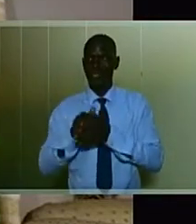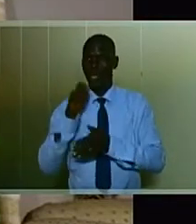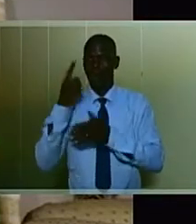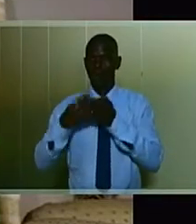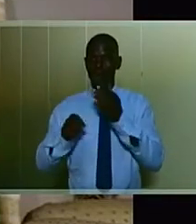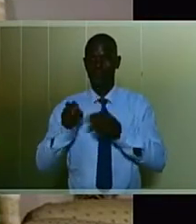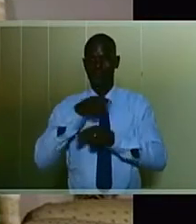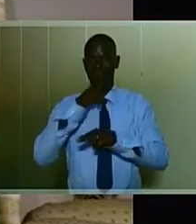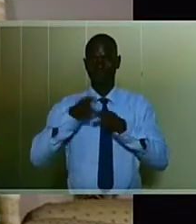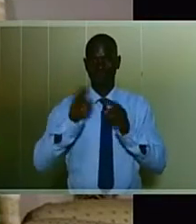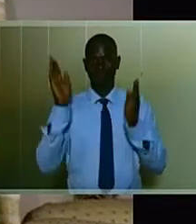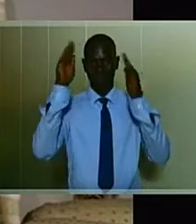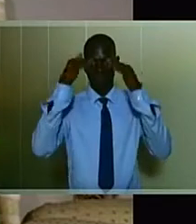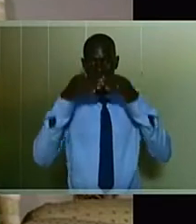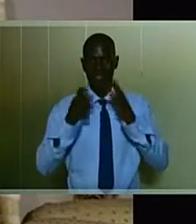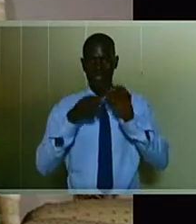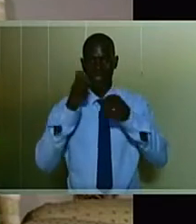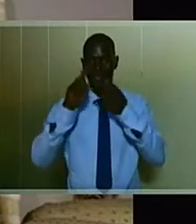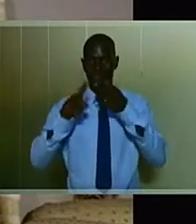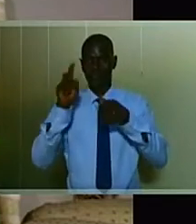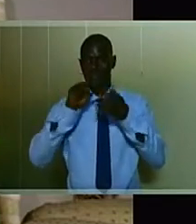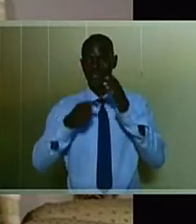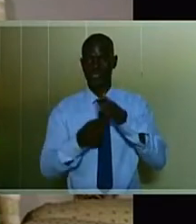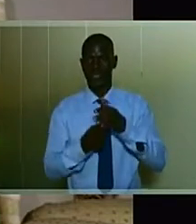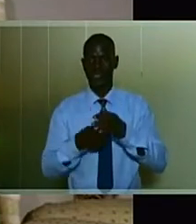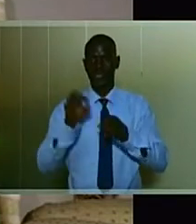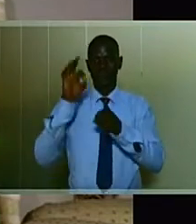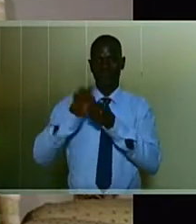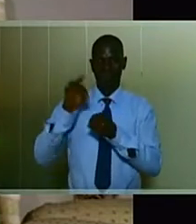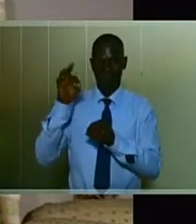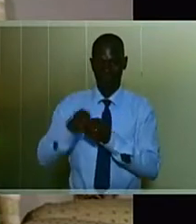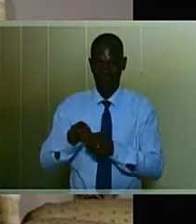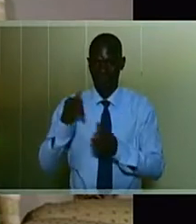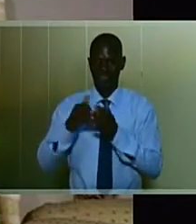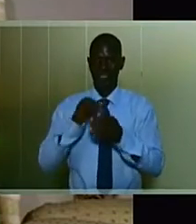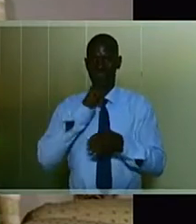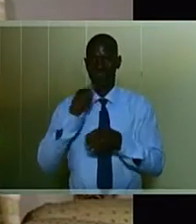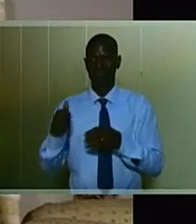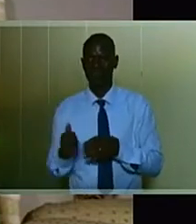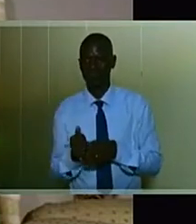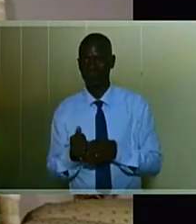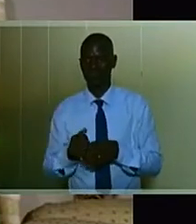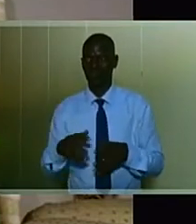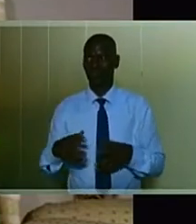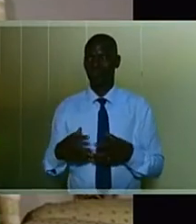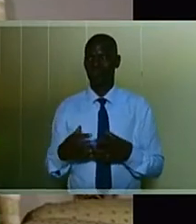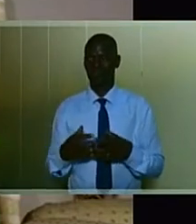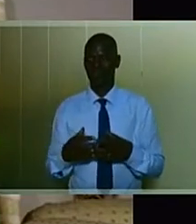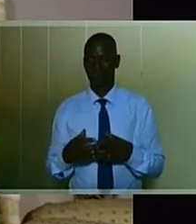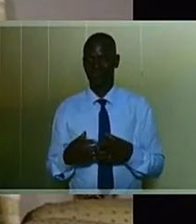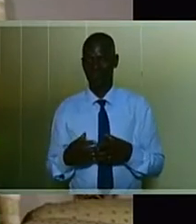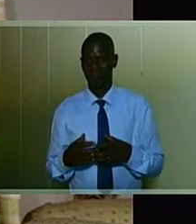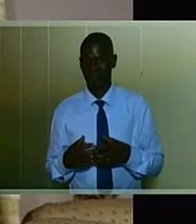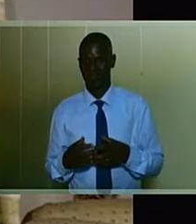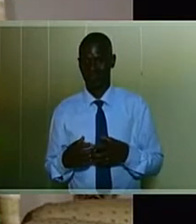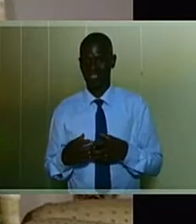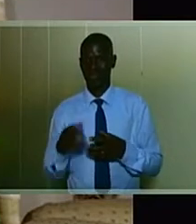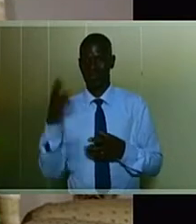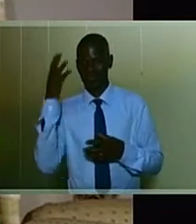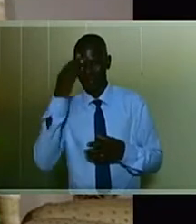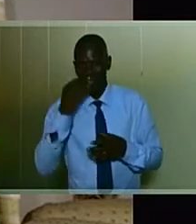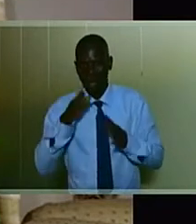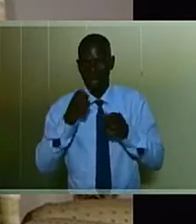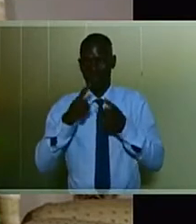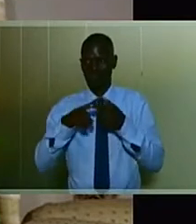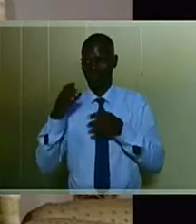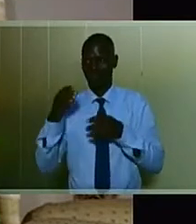Assembly in going for this electoral reform is not ego, like so many people have pointed out. It's not the beauty of generating a